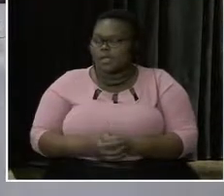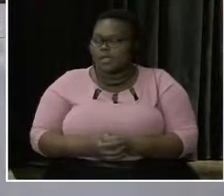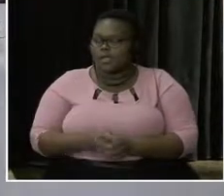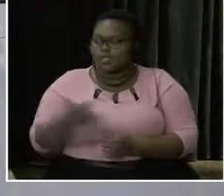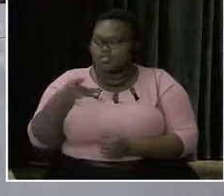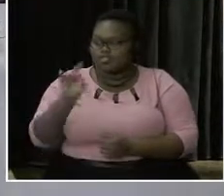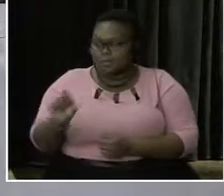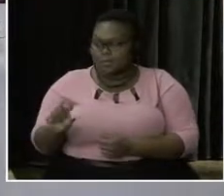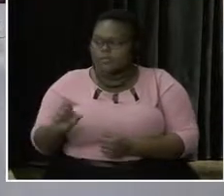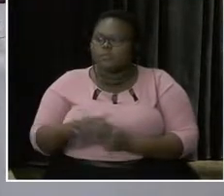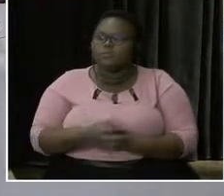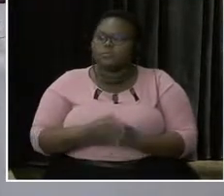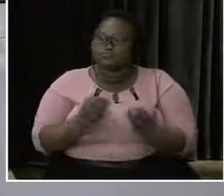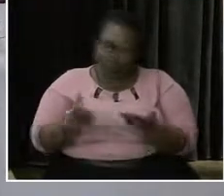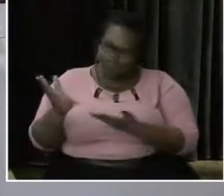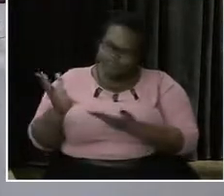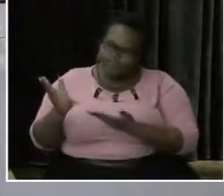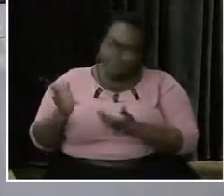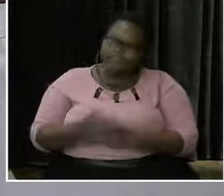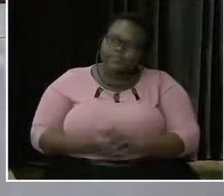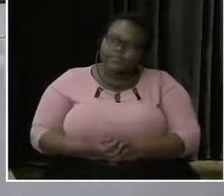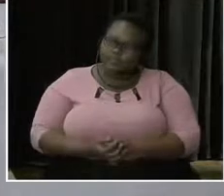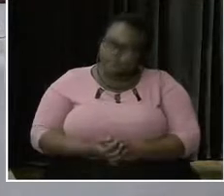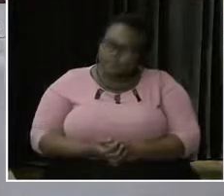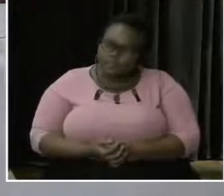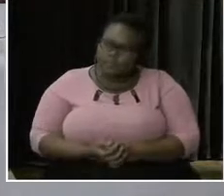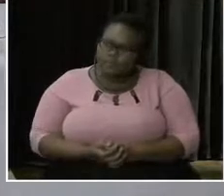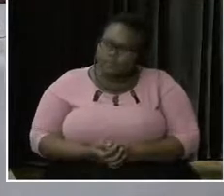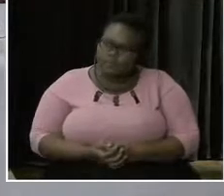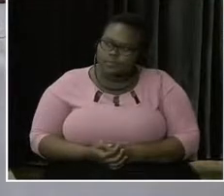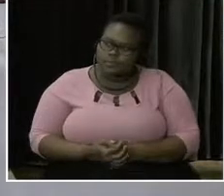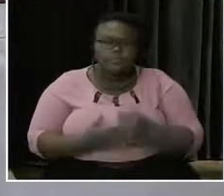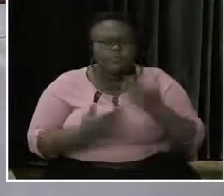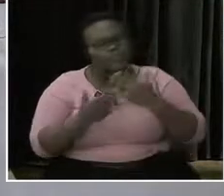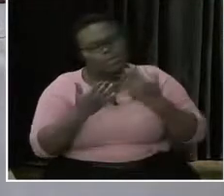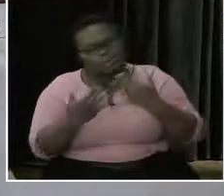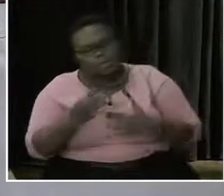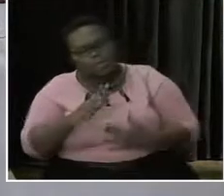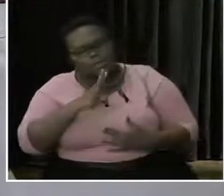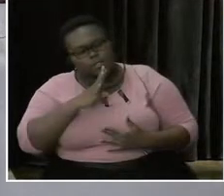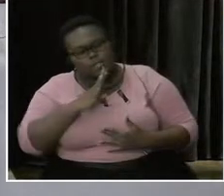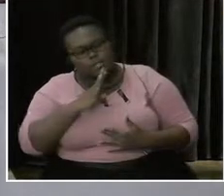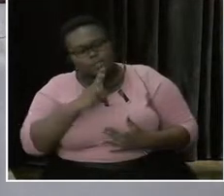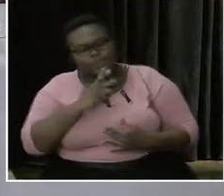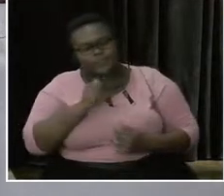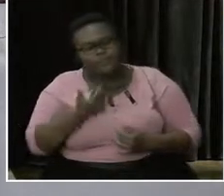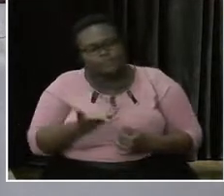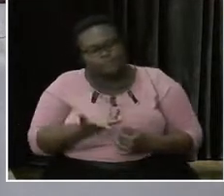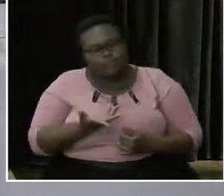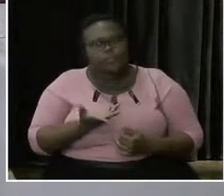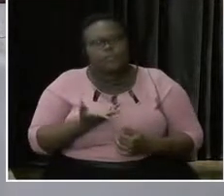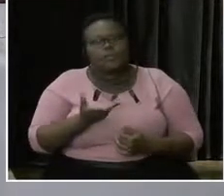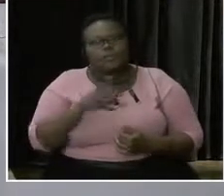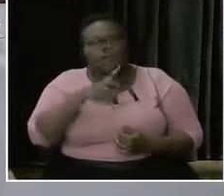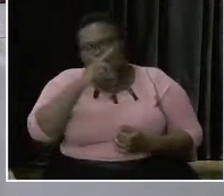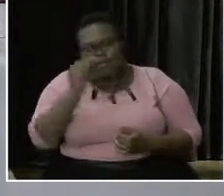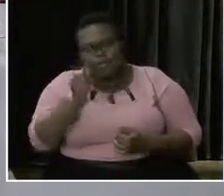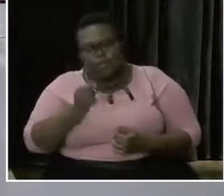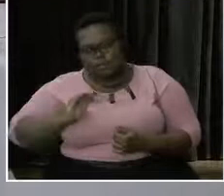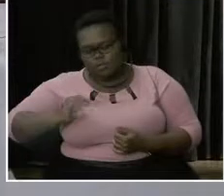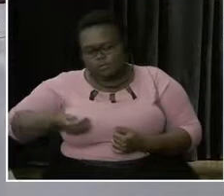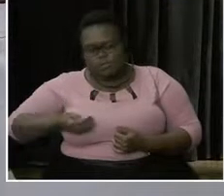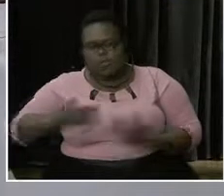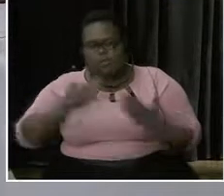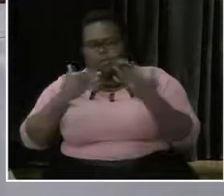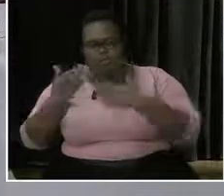Chair, the platform is yours. Siyabonga Mamsomlomo, Gamenda Makoskazi